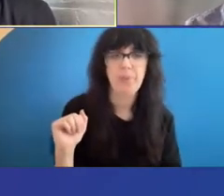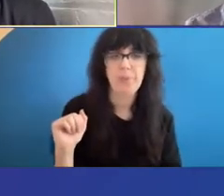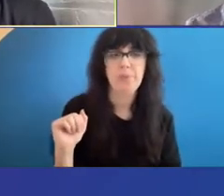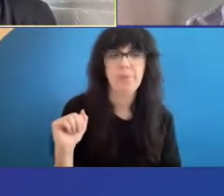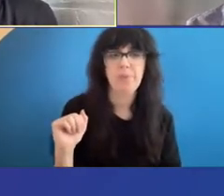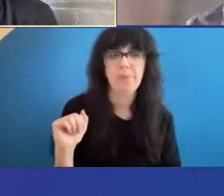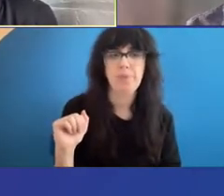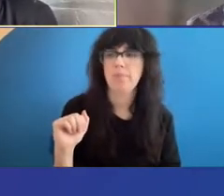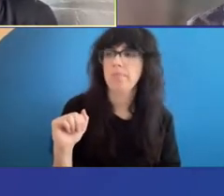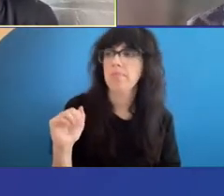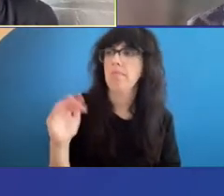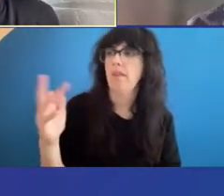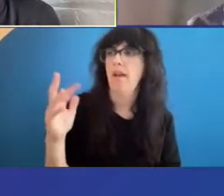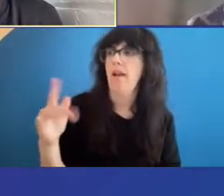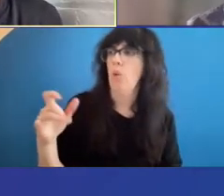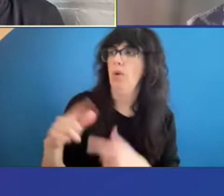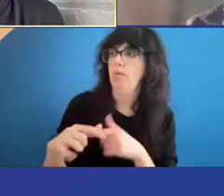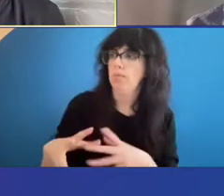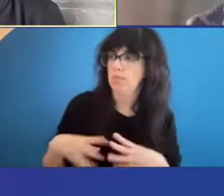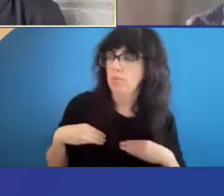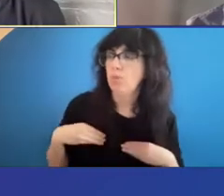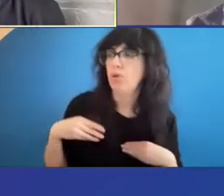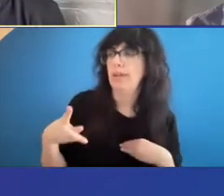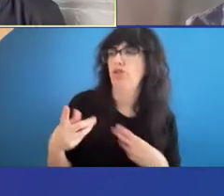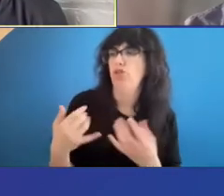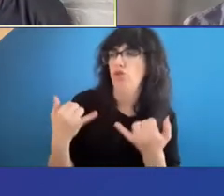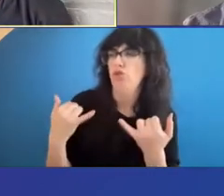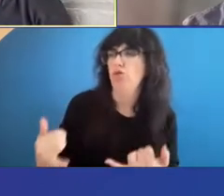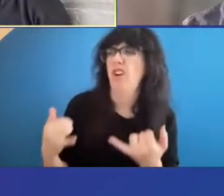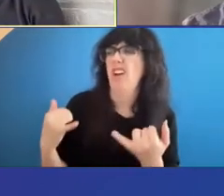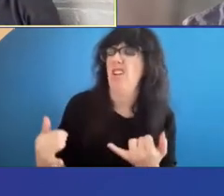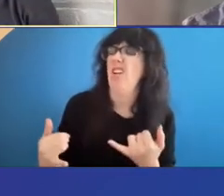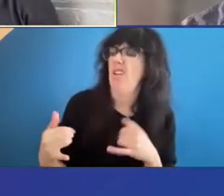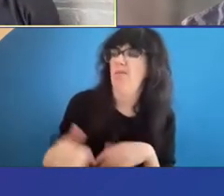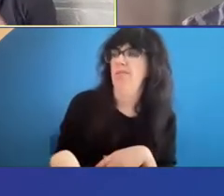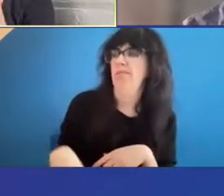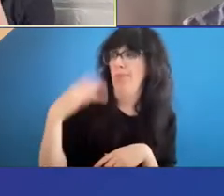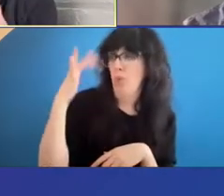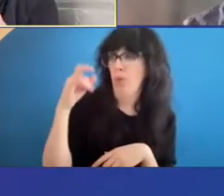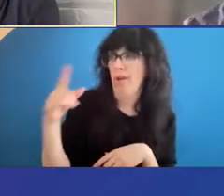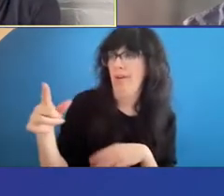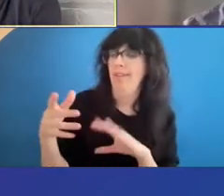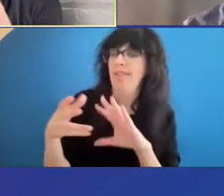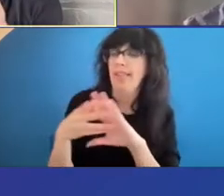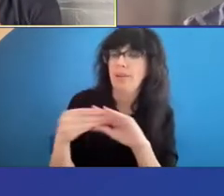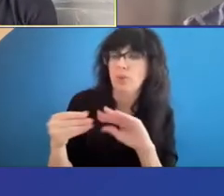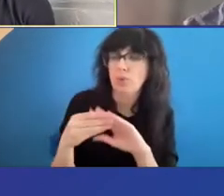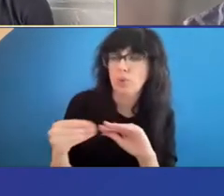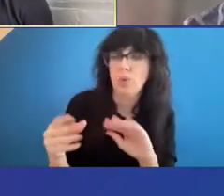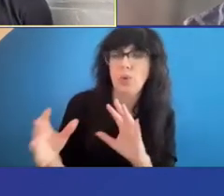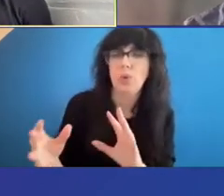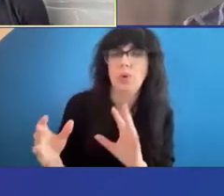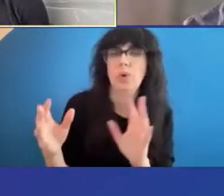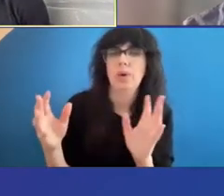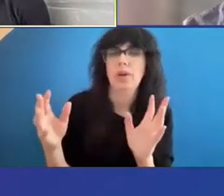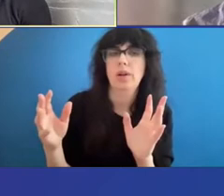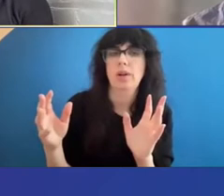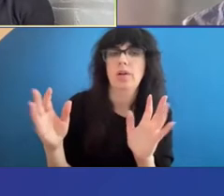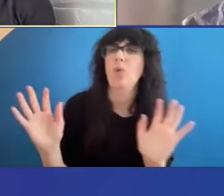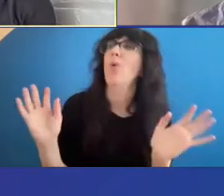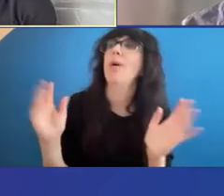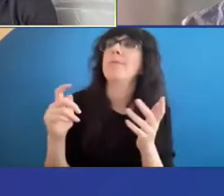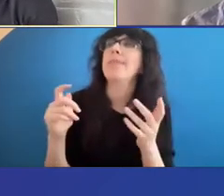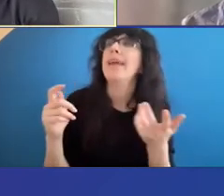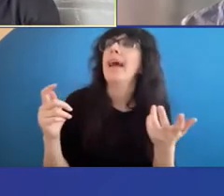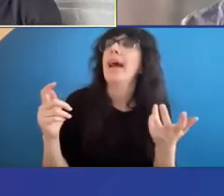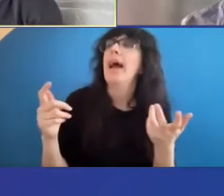I will embrace you right now, for that story is, I will embrace you right now without needing to know your